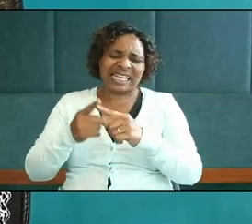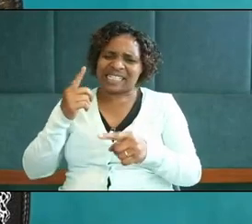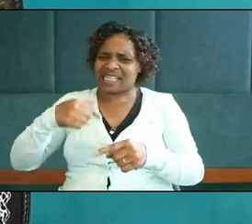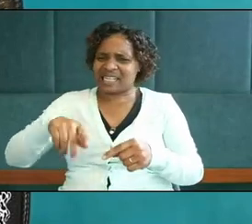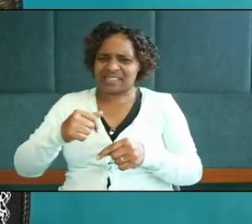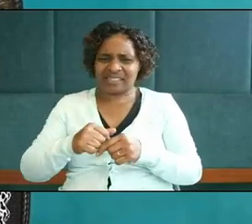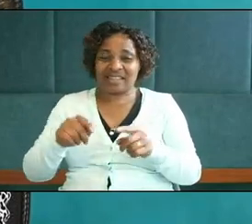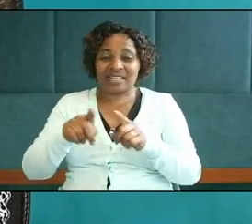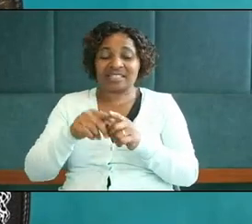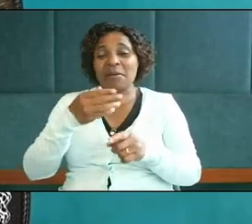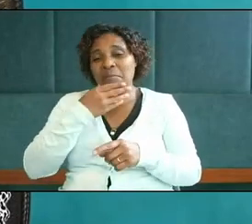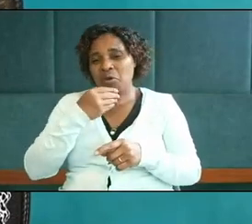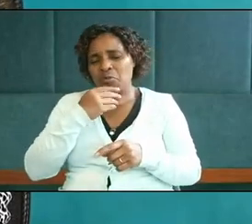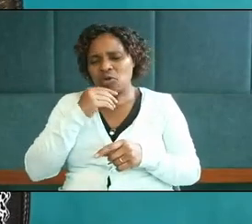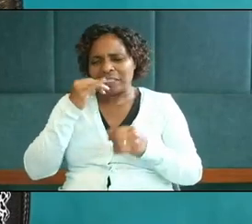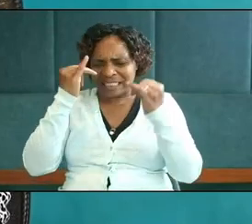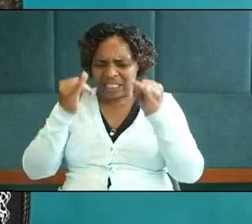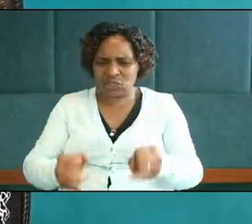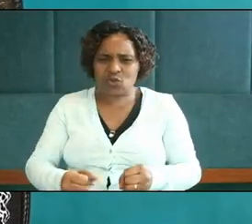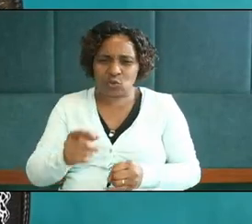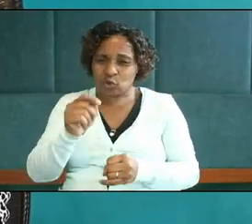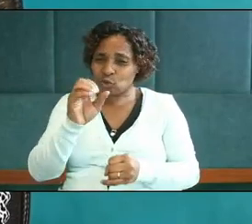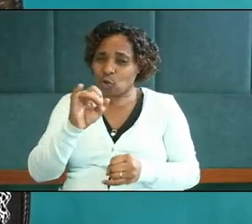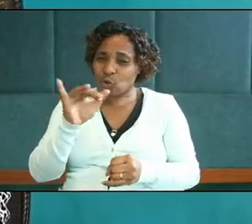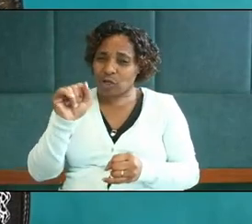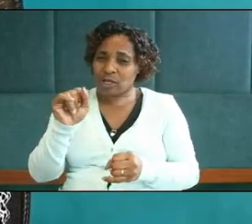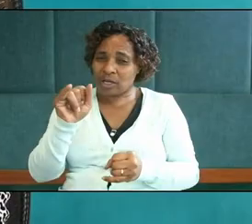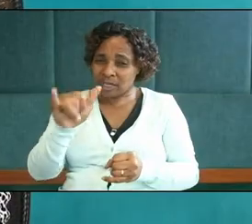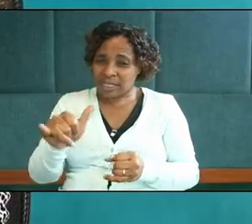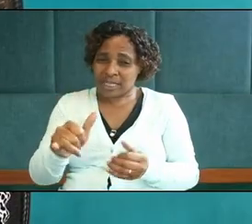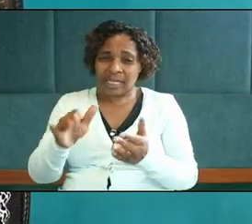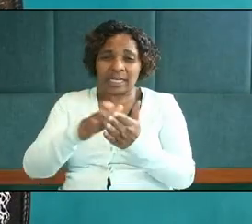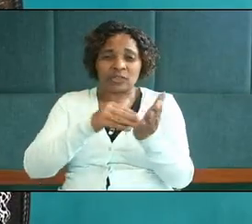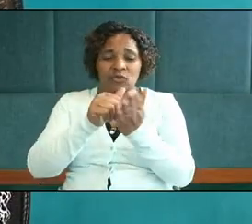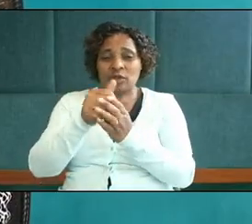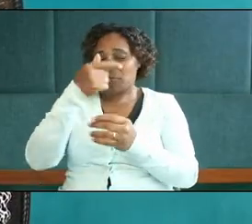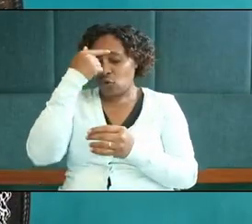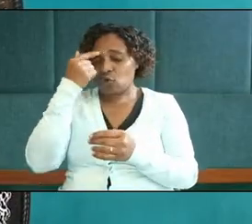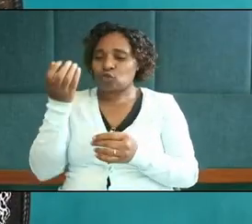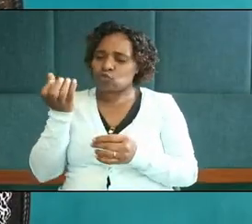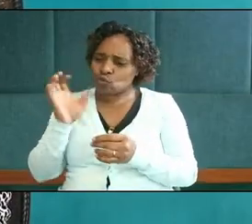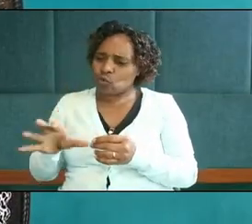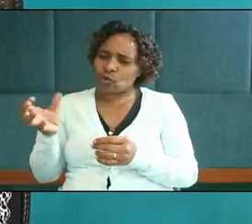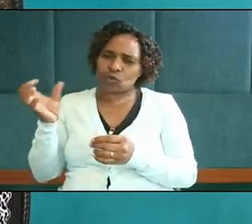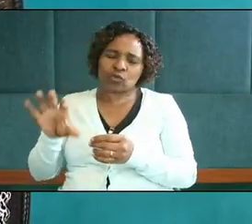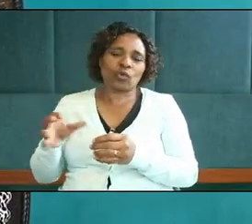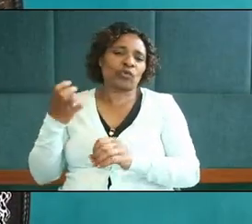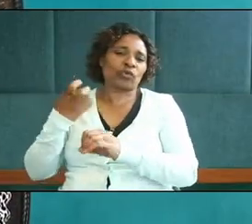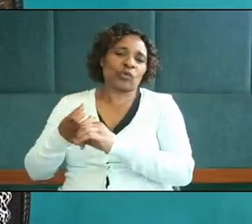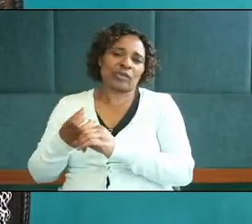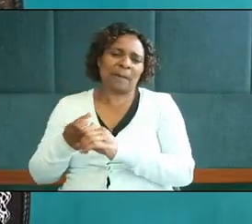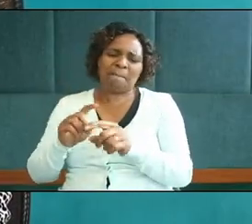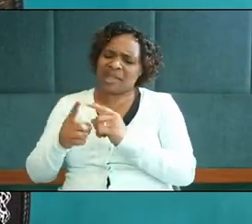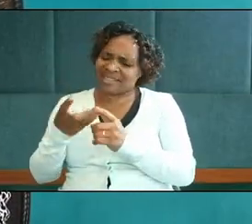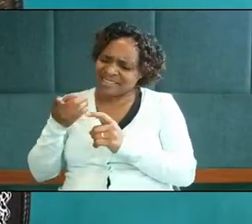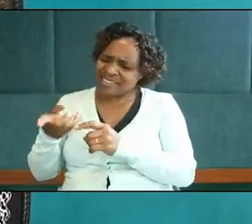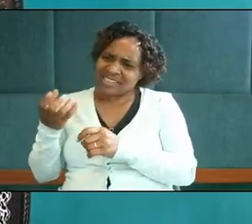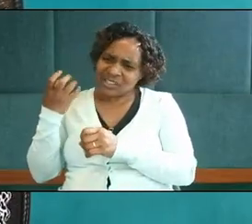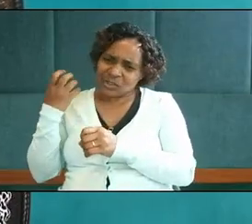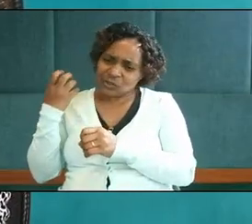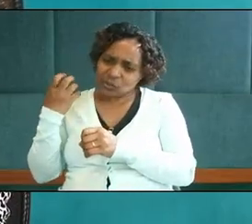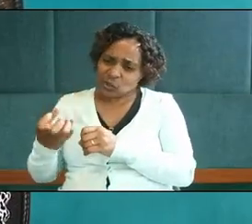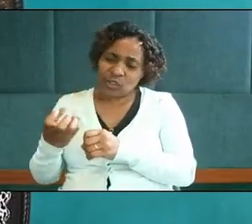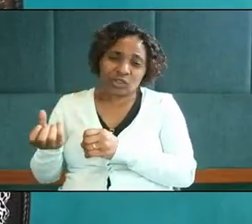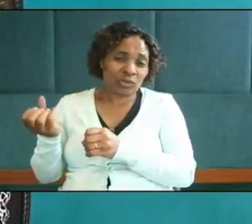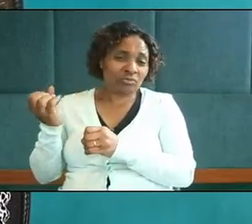how this boy felt that his new toy boat would have been destroyed because this man was throwing stones. Yeah, but you realize that the stones did not hurt the toy boat, neither